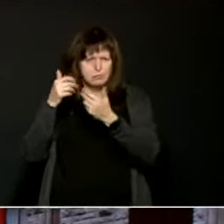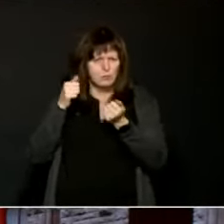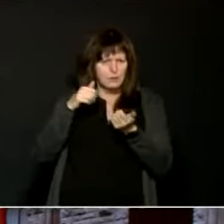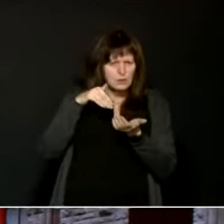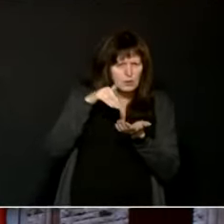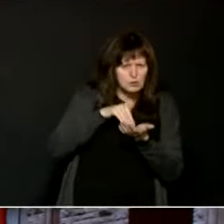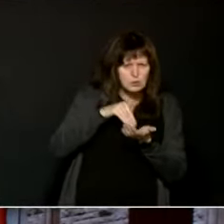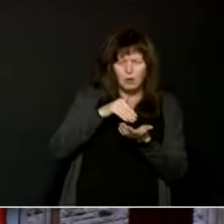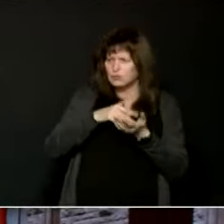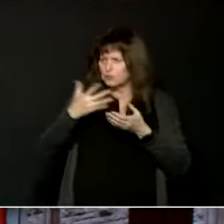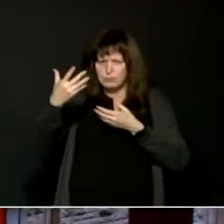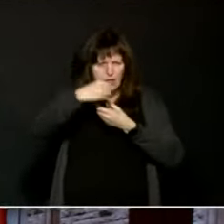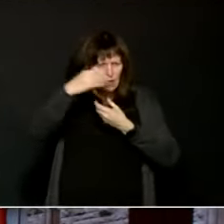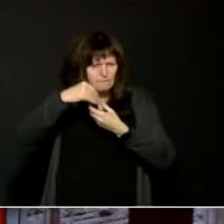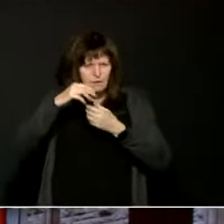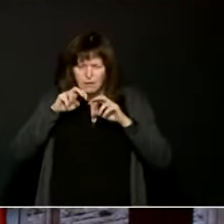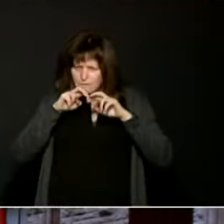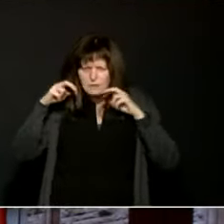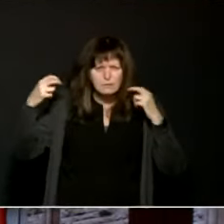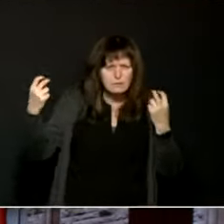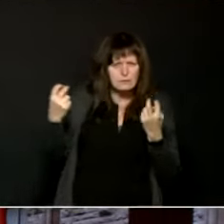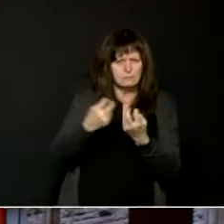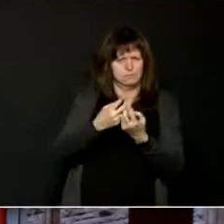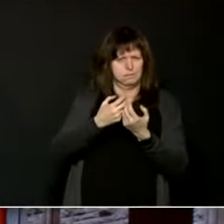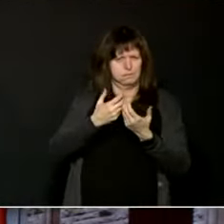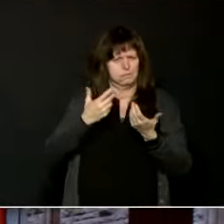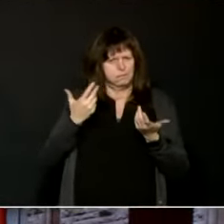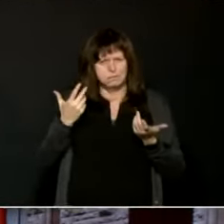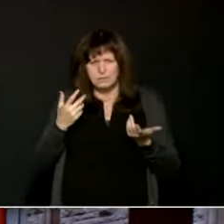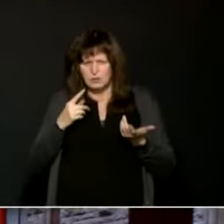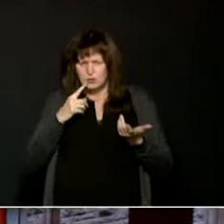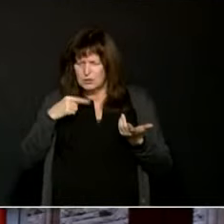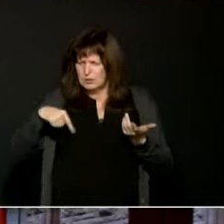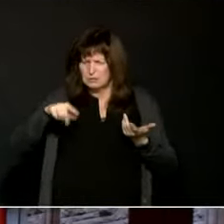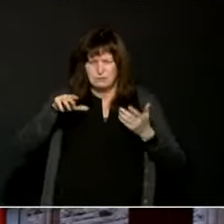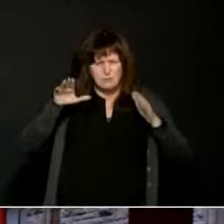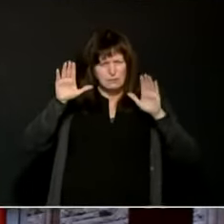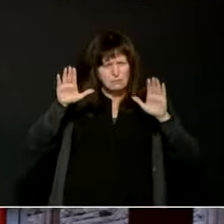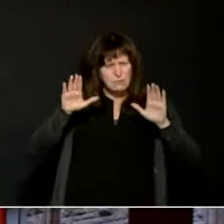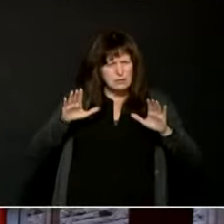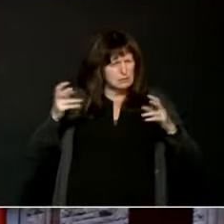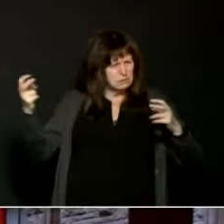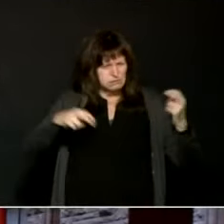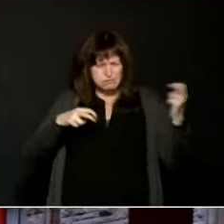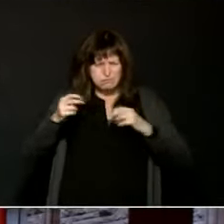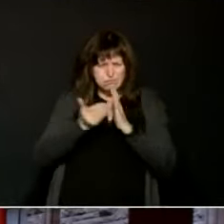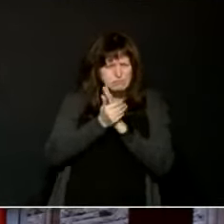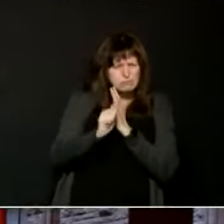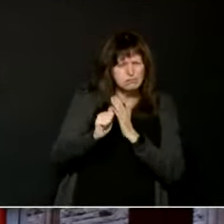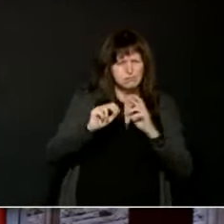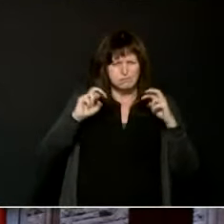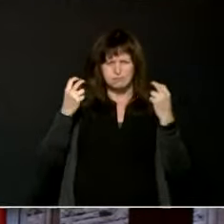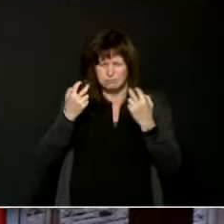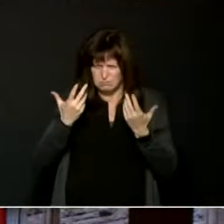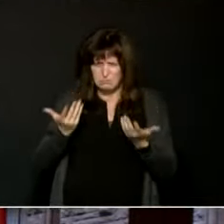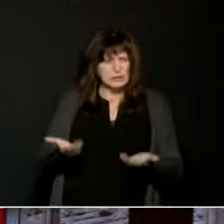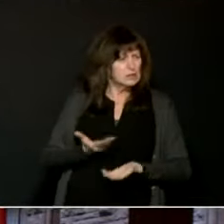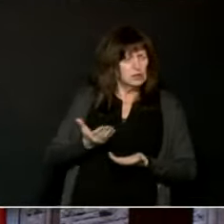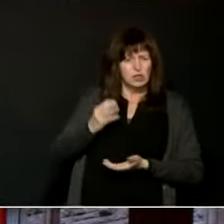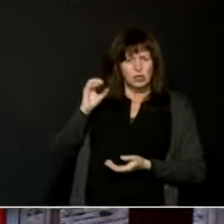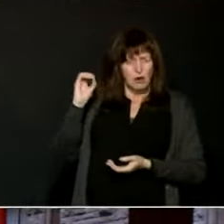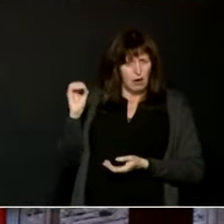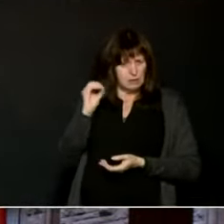Centers of Excellence. And in Ontario, we have one of those right here in Ontario. It's one of the world leading centers that deals with this very